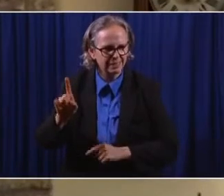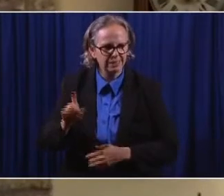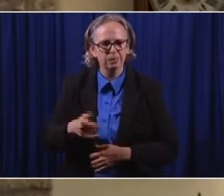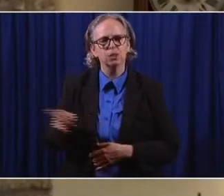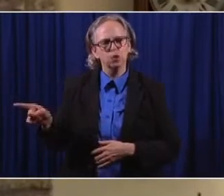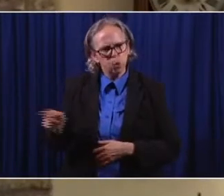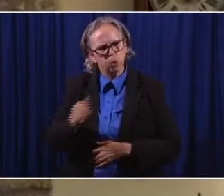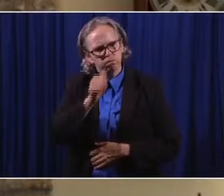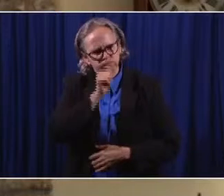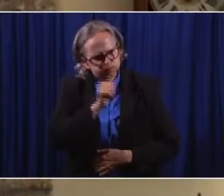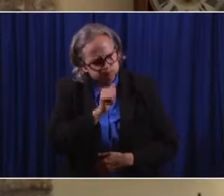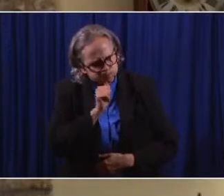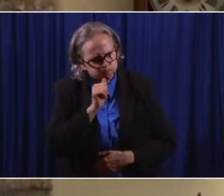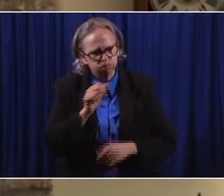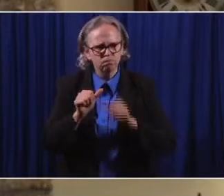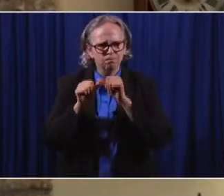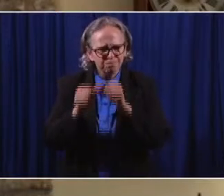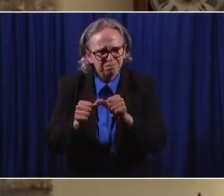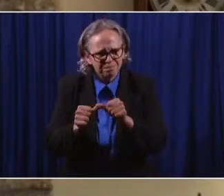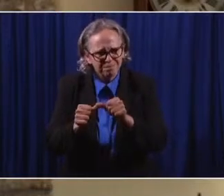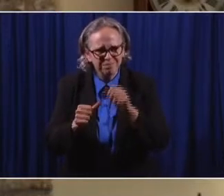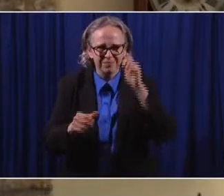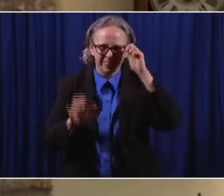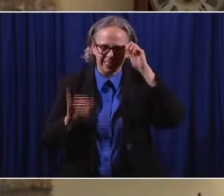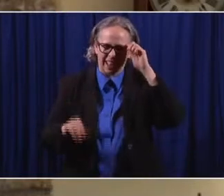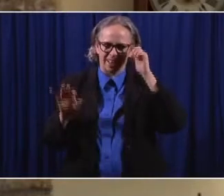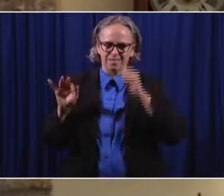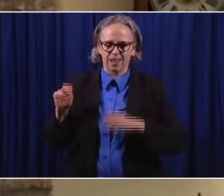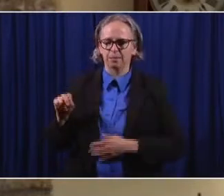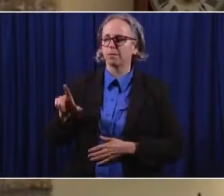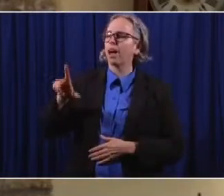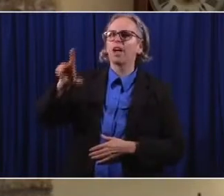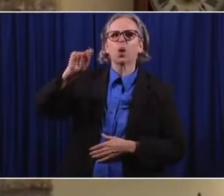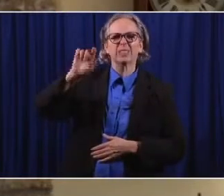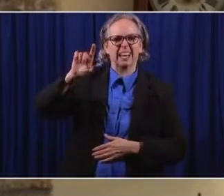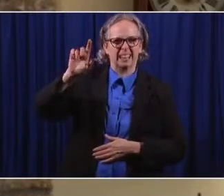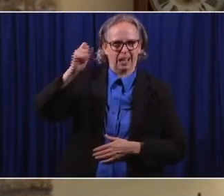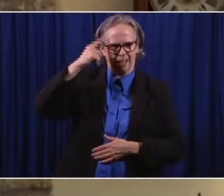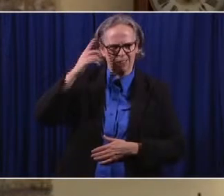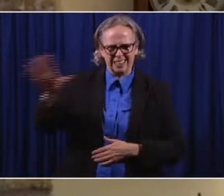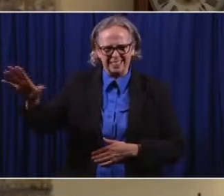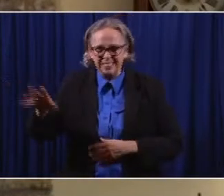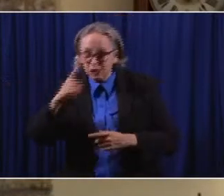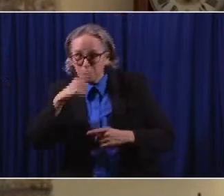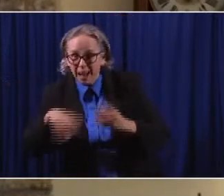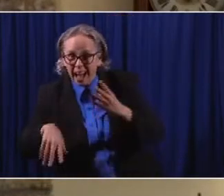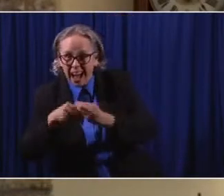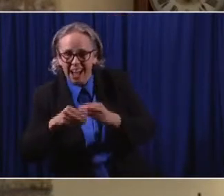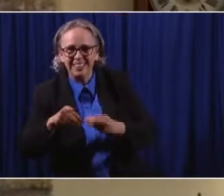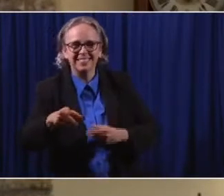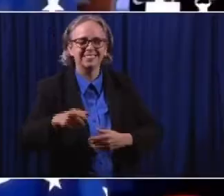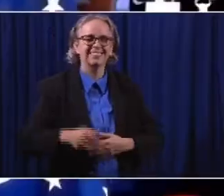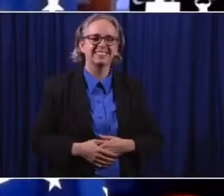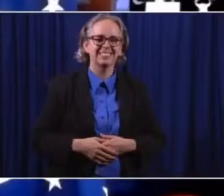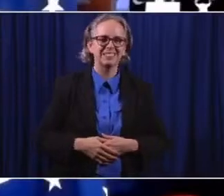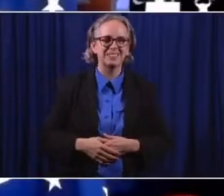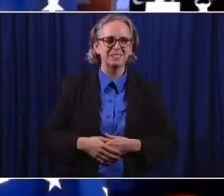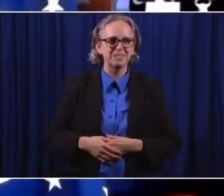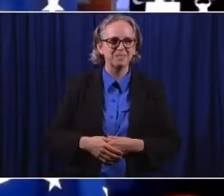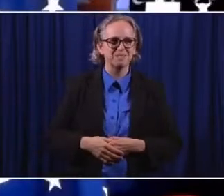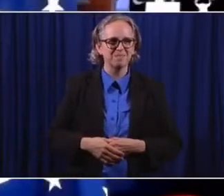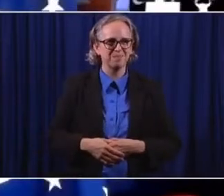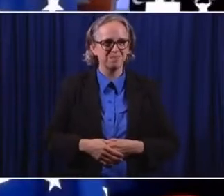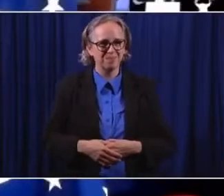what we're doing. Governor, can I add something to that? Is that when we ask people